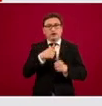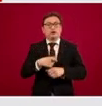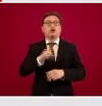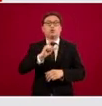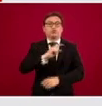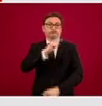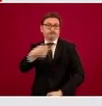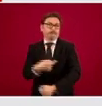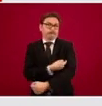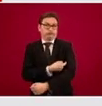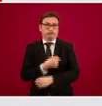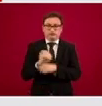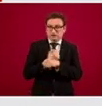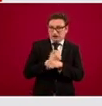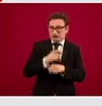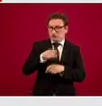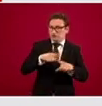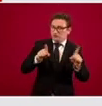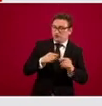This is